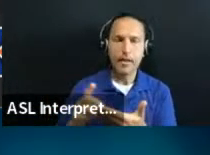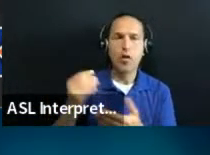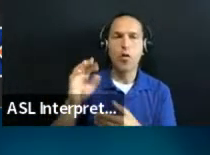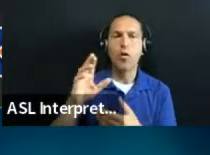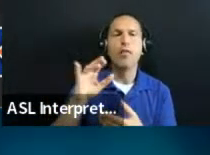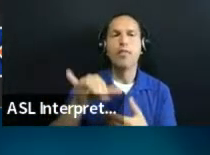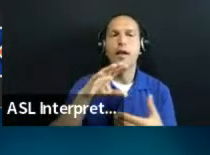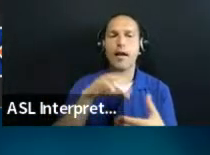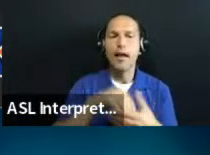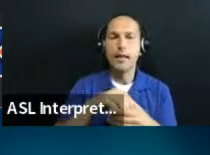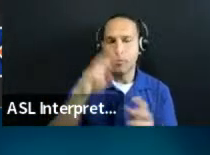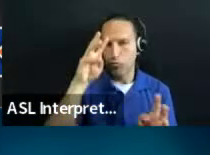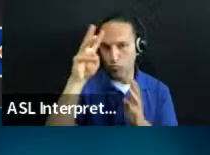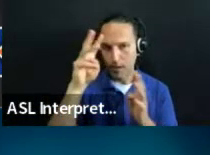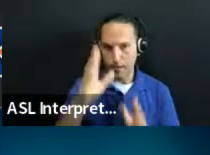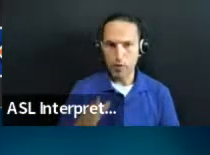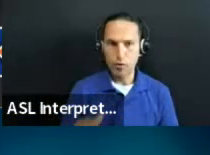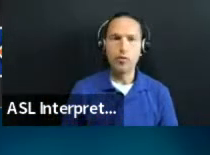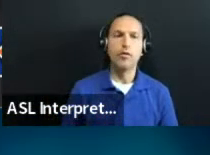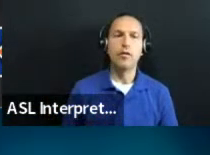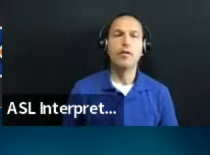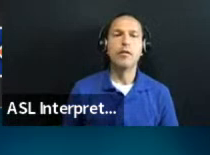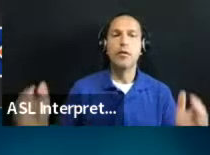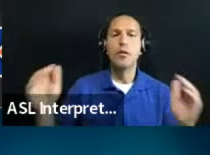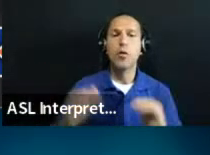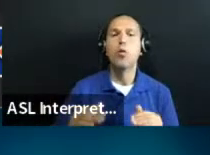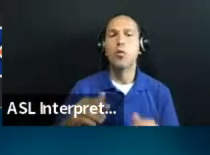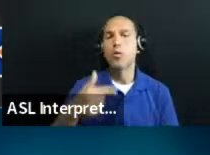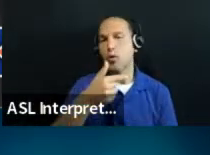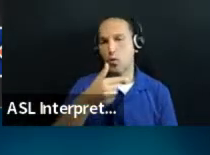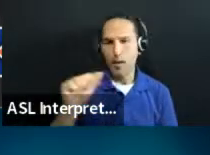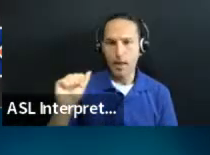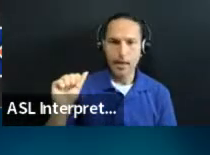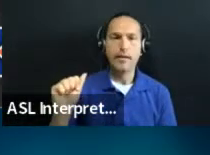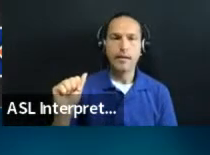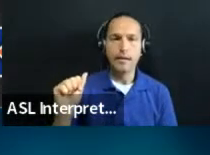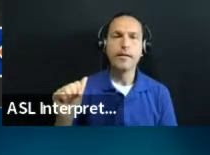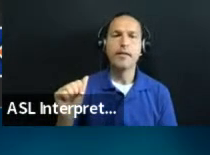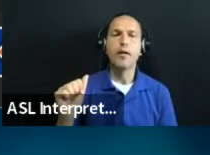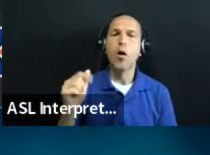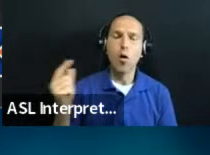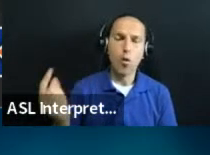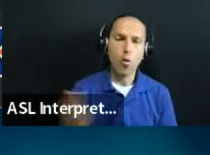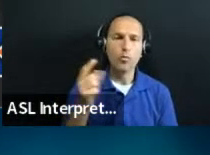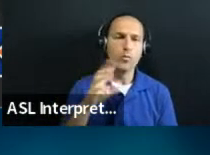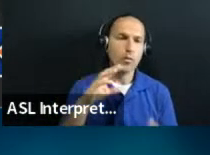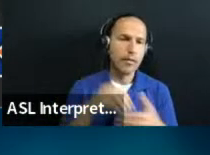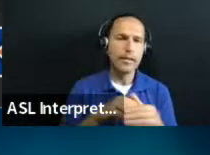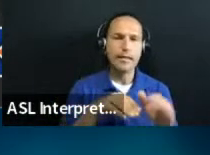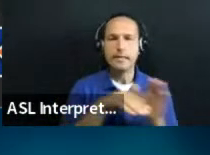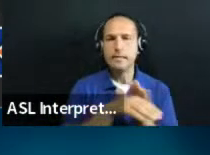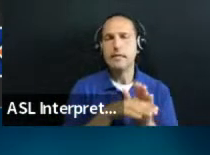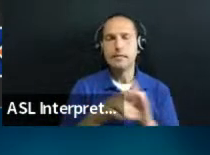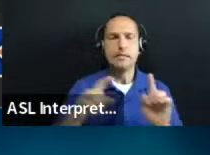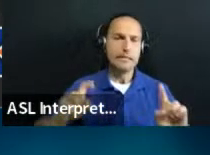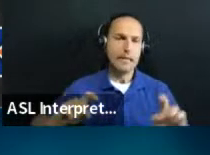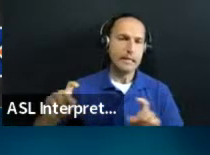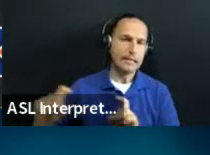content creators. Finally, quality assurance, right? Quality assurance should always include accessibility